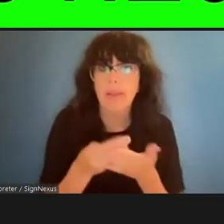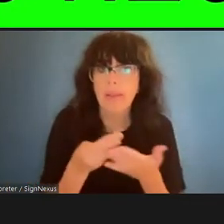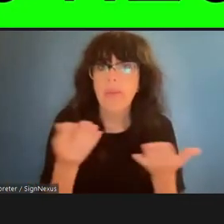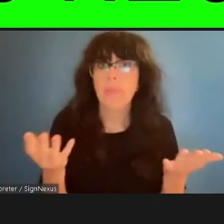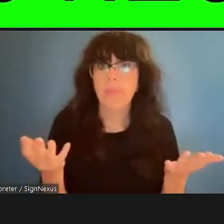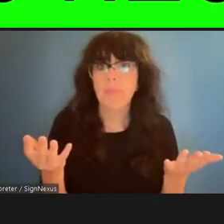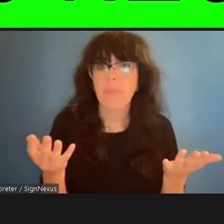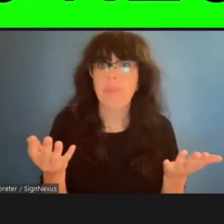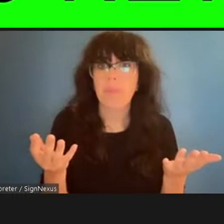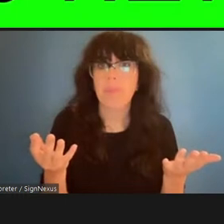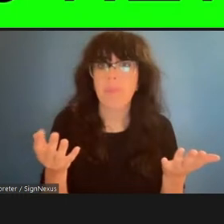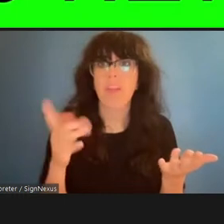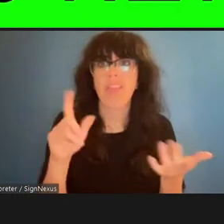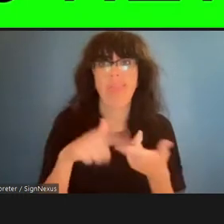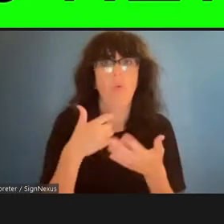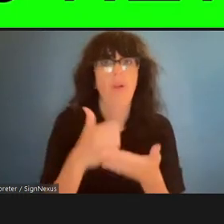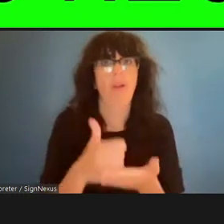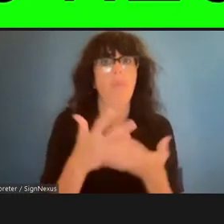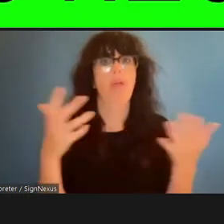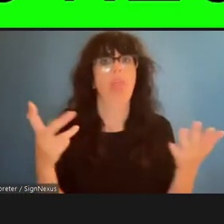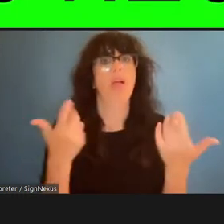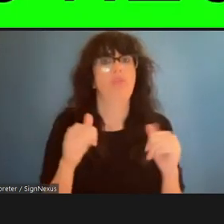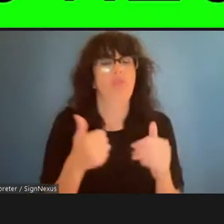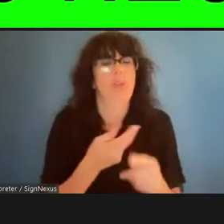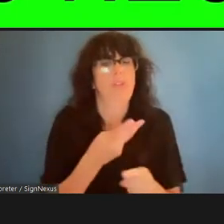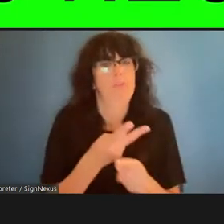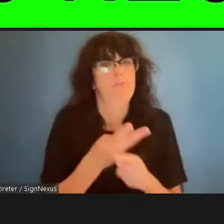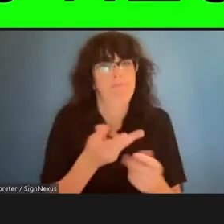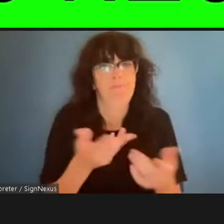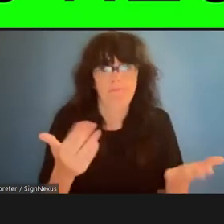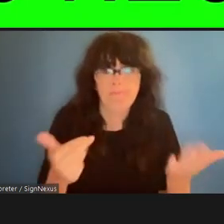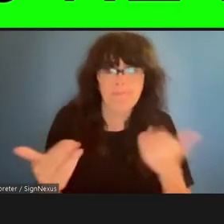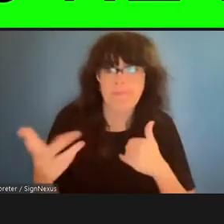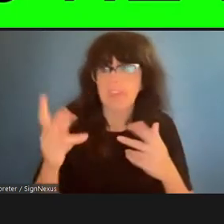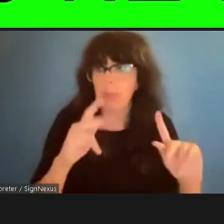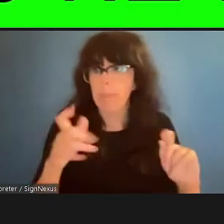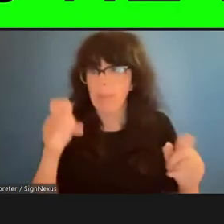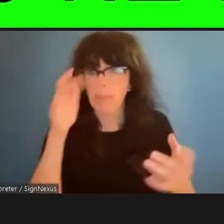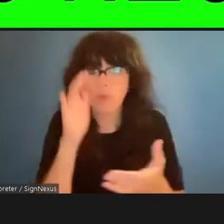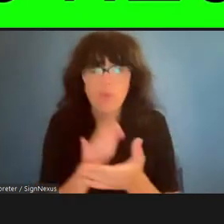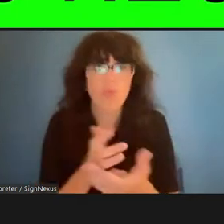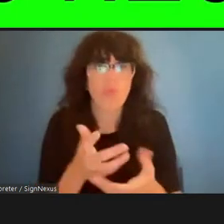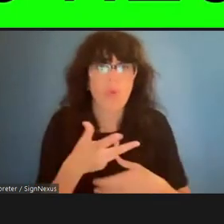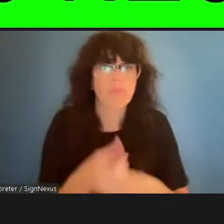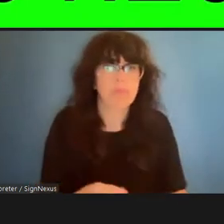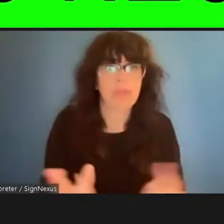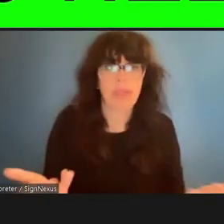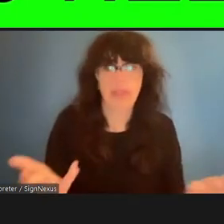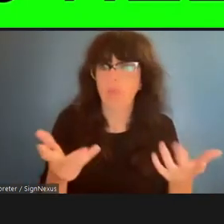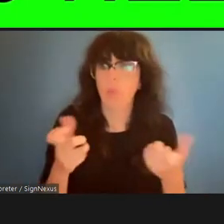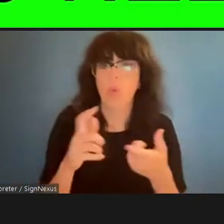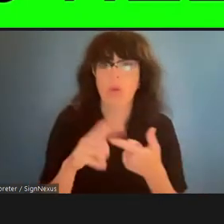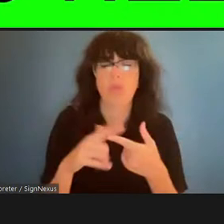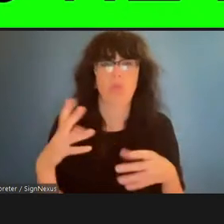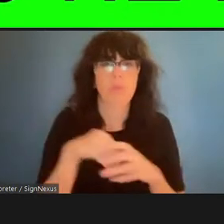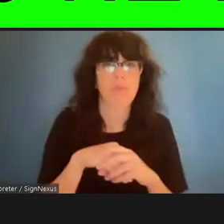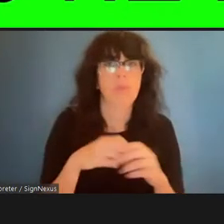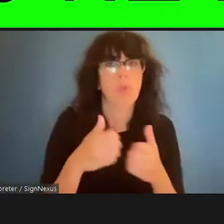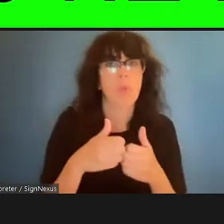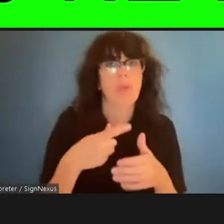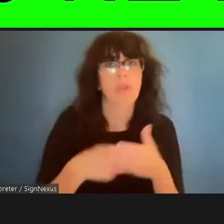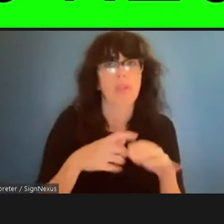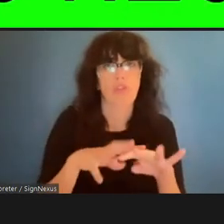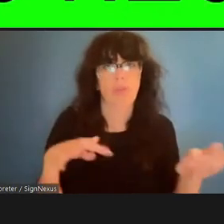go a long way in fostering buy-in for congestion pricing with the remaining doubters and so i think it's crucial that the